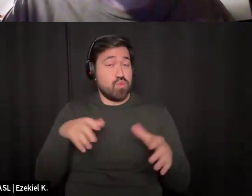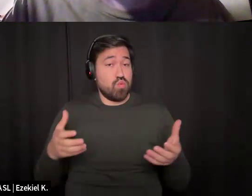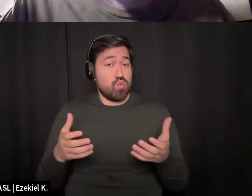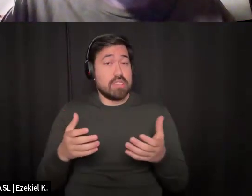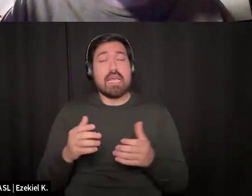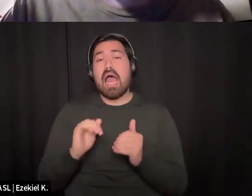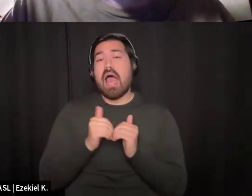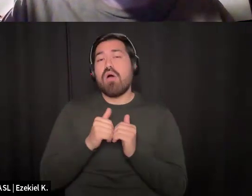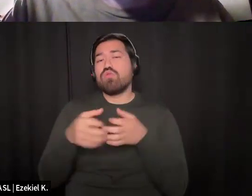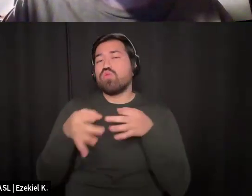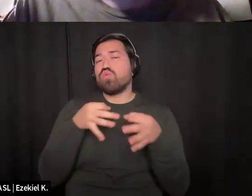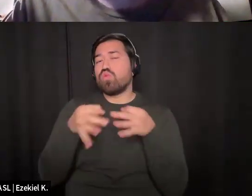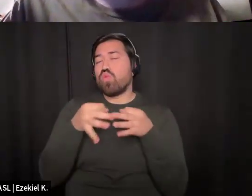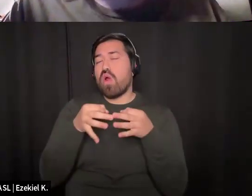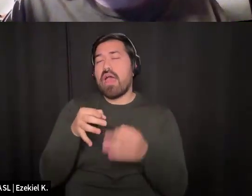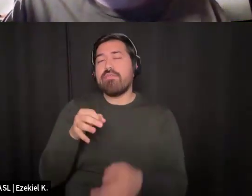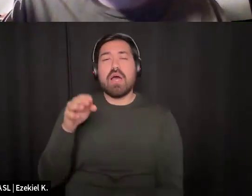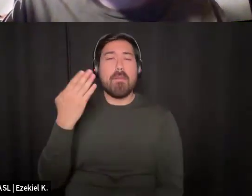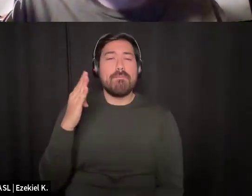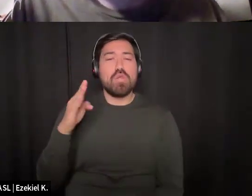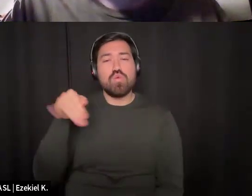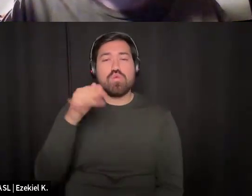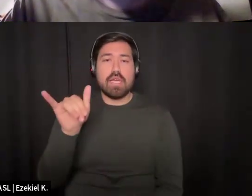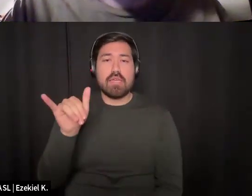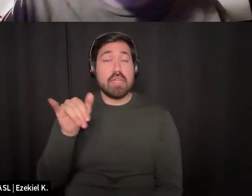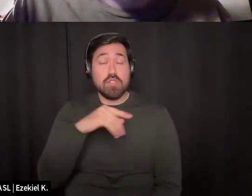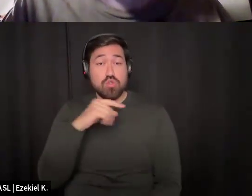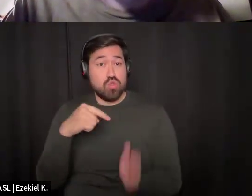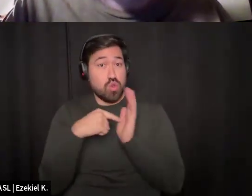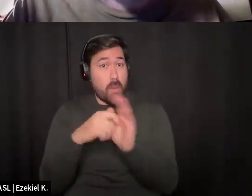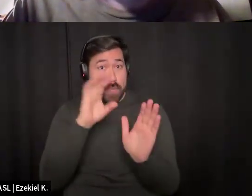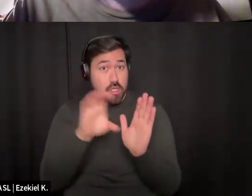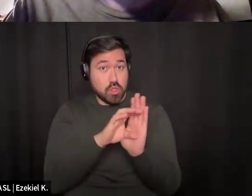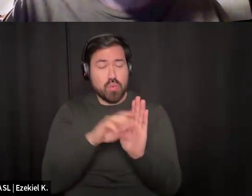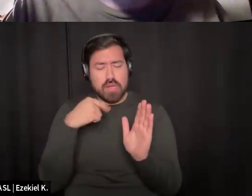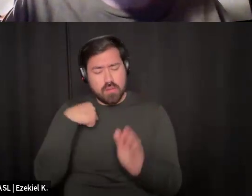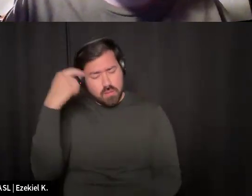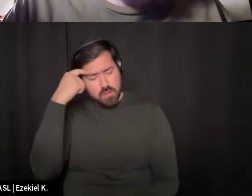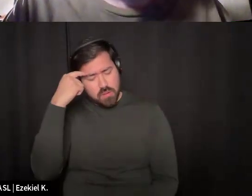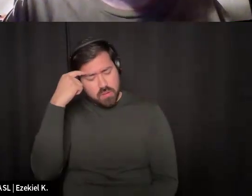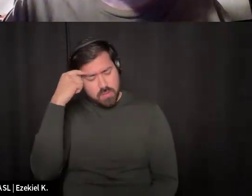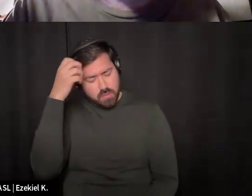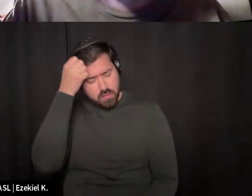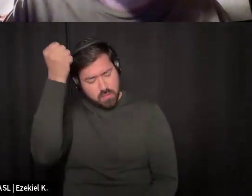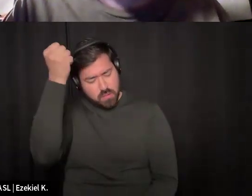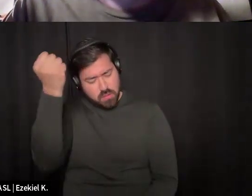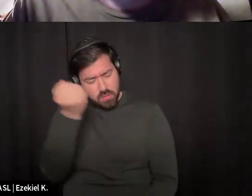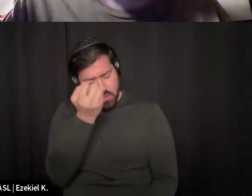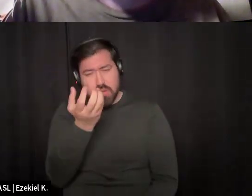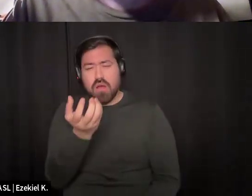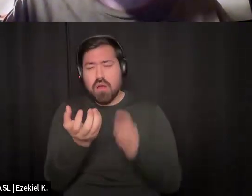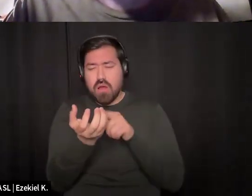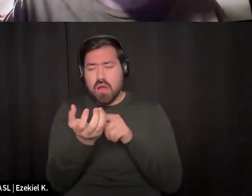blue jay. And they didn't show a photo of a blue jay. We had to describe from memory a blue jay. And it's